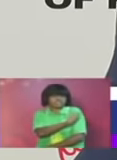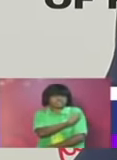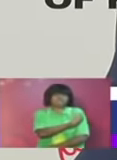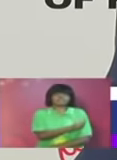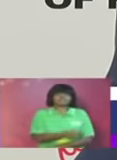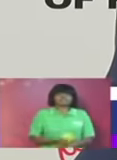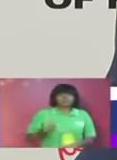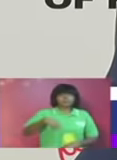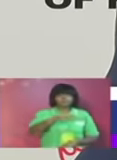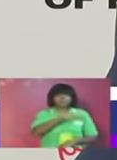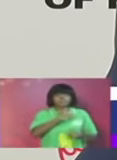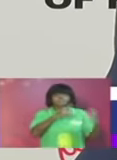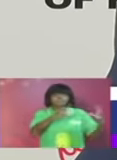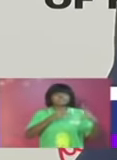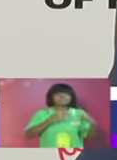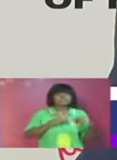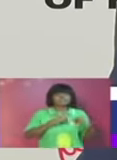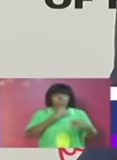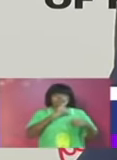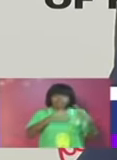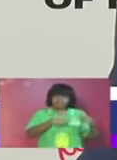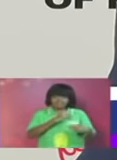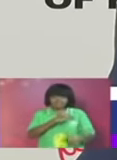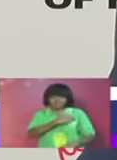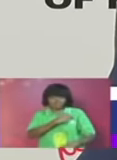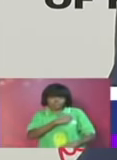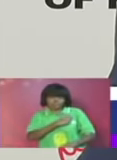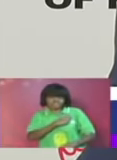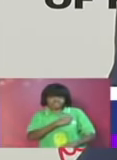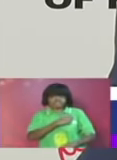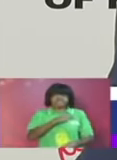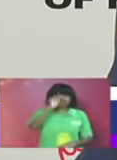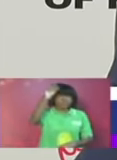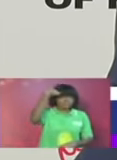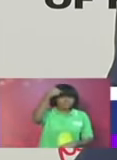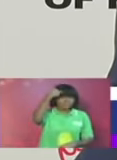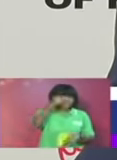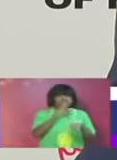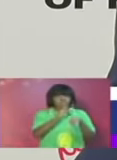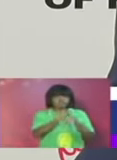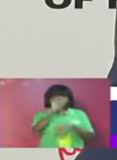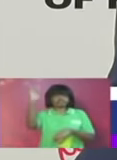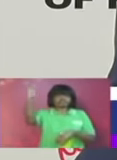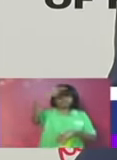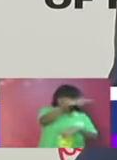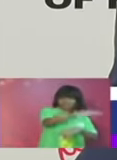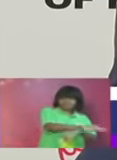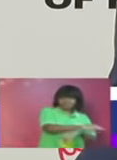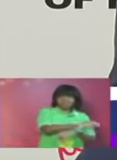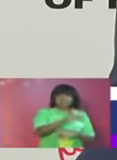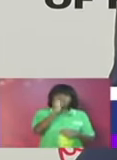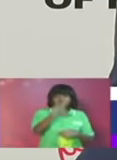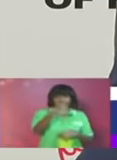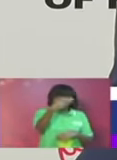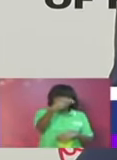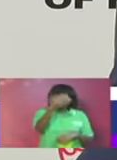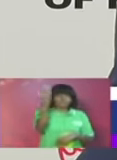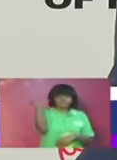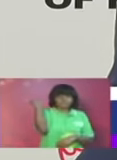the government and people of Canada. It came in on Thursday, and we normally roll out within 2 to